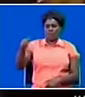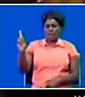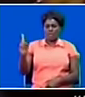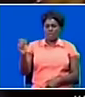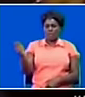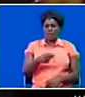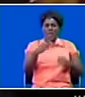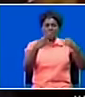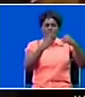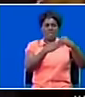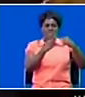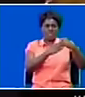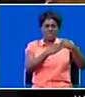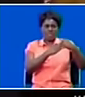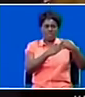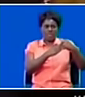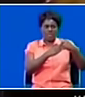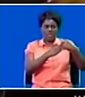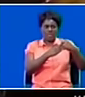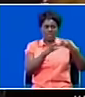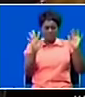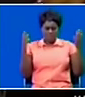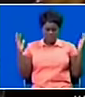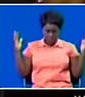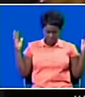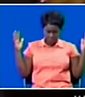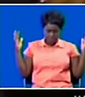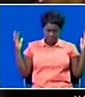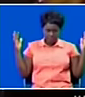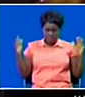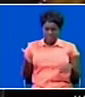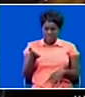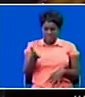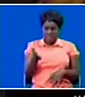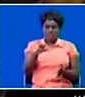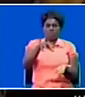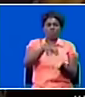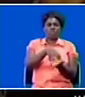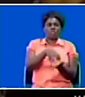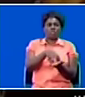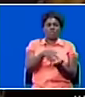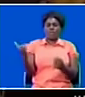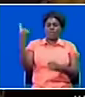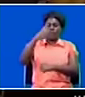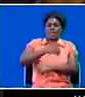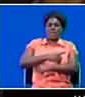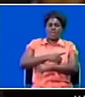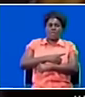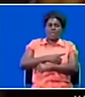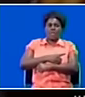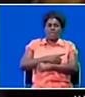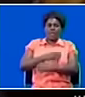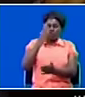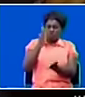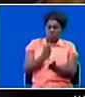August. And that is the day when the